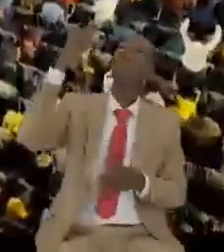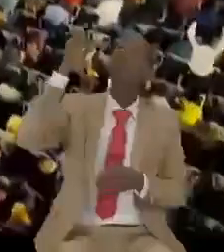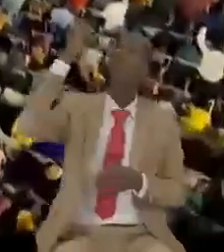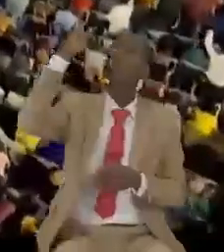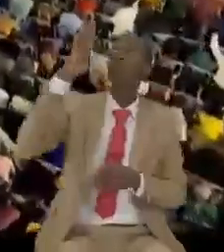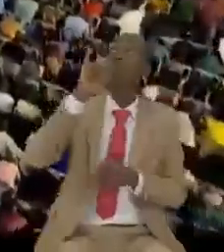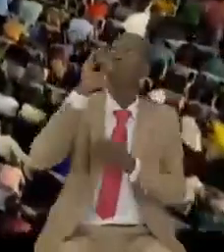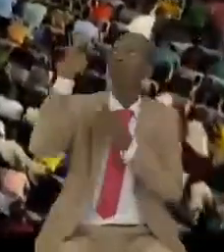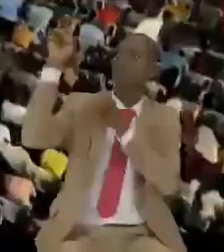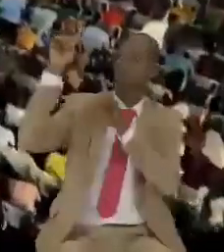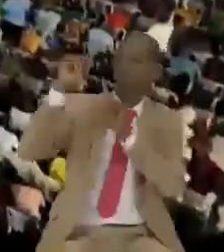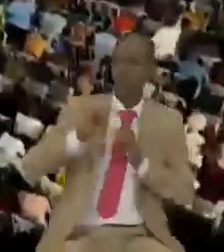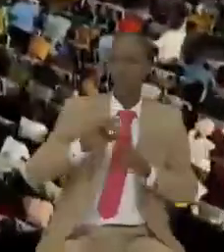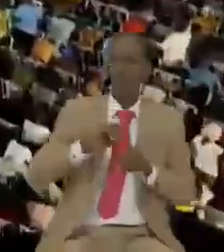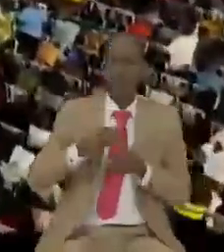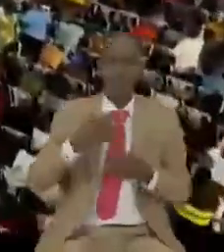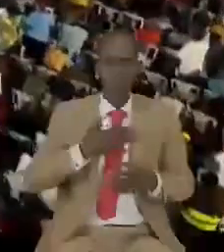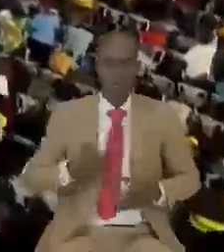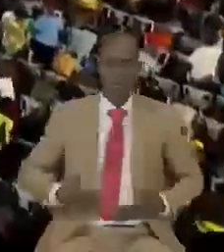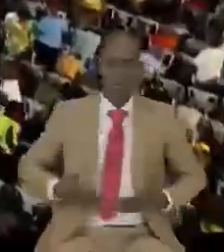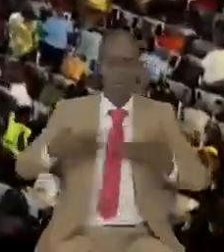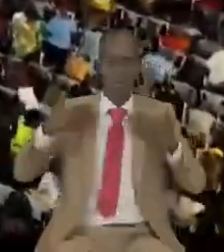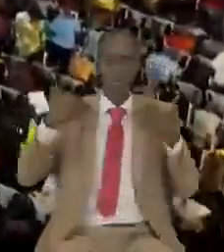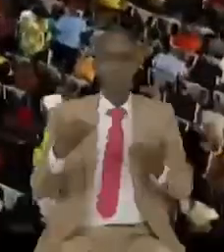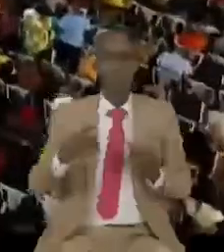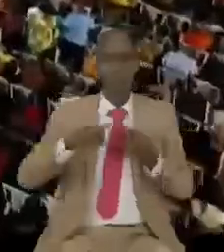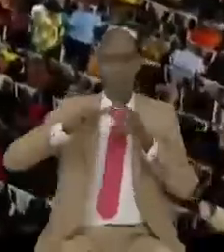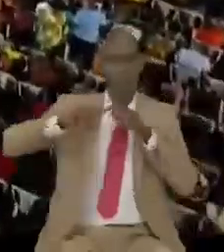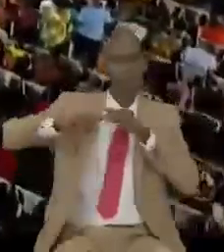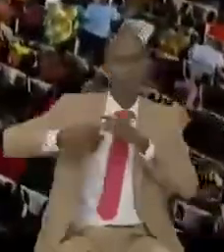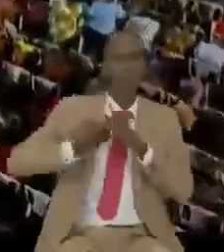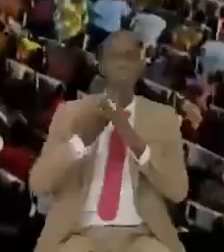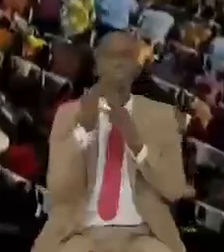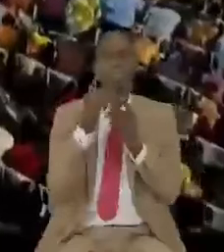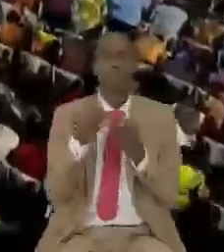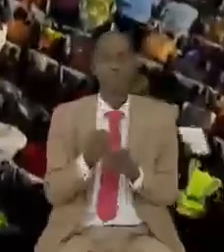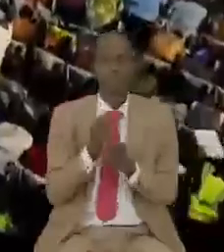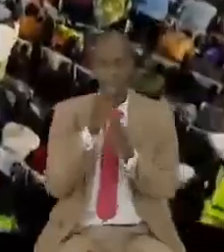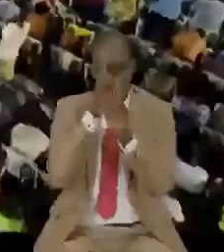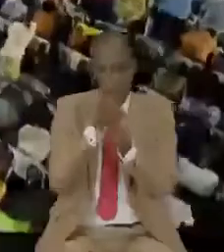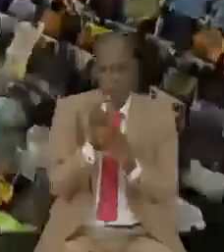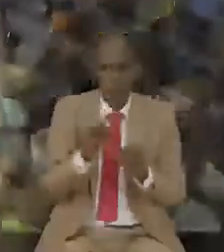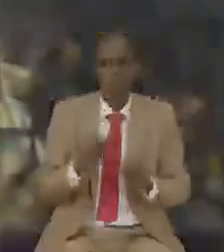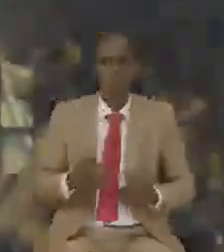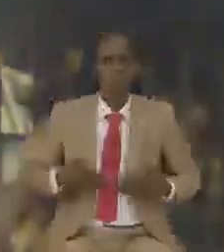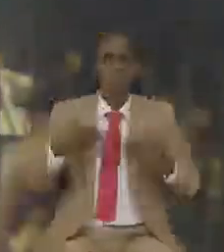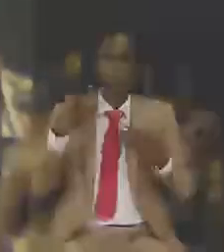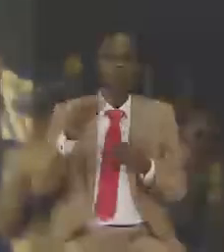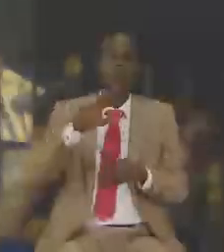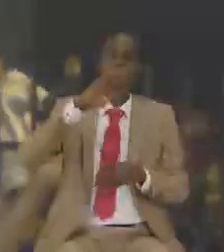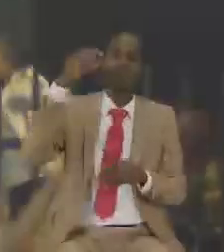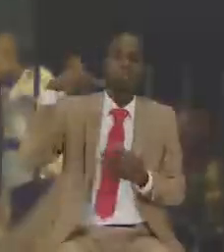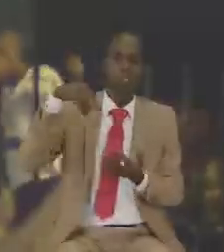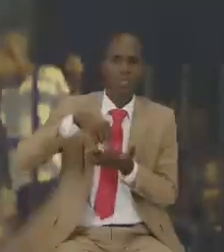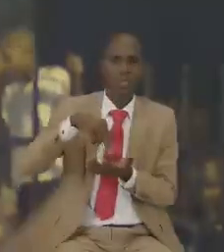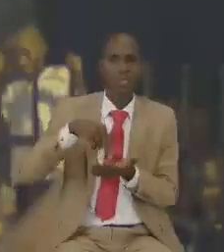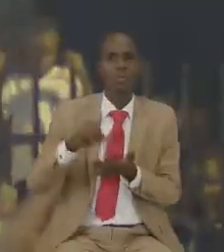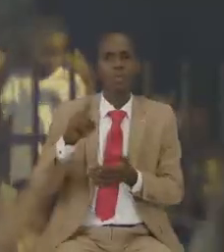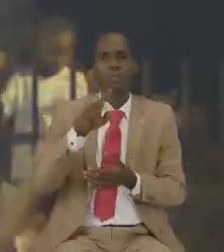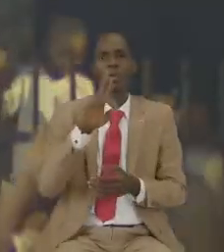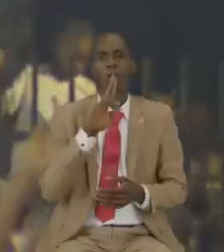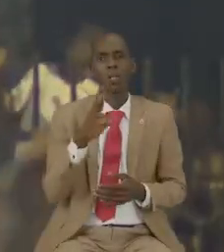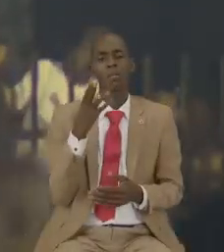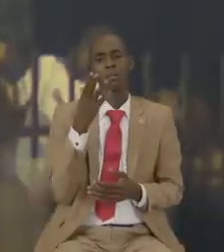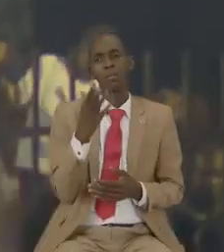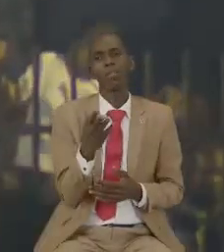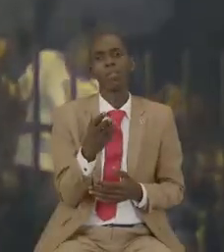now to begin the honorable life of grace. Stand up wherever you are. If